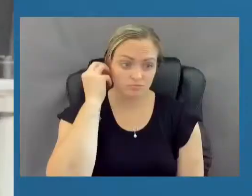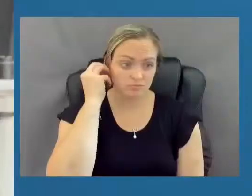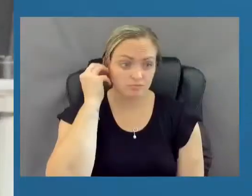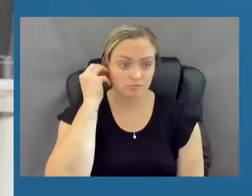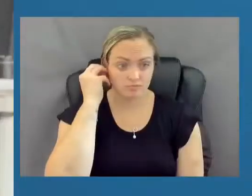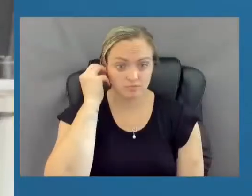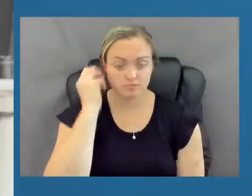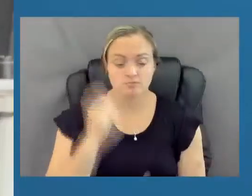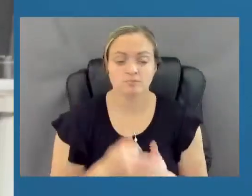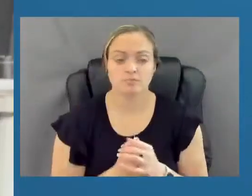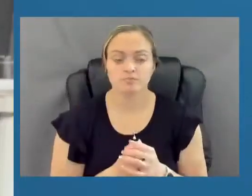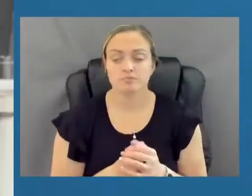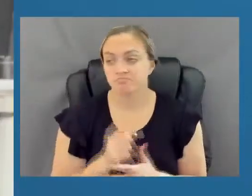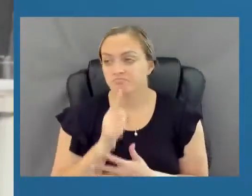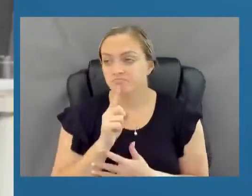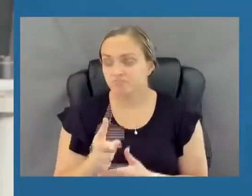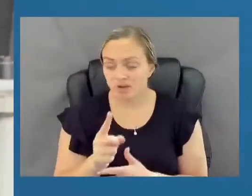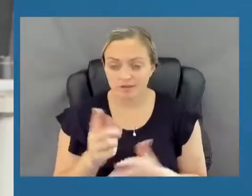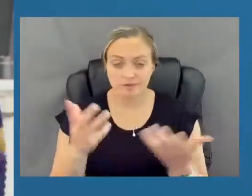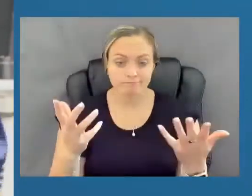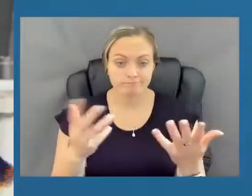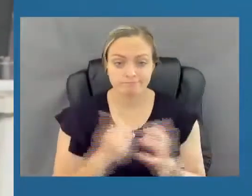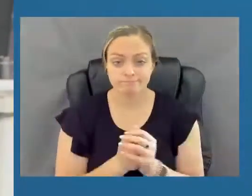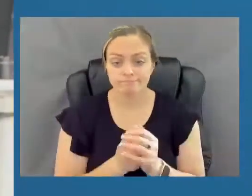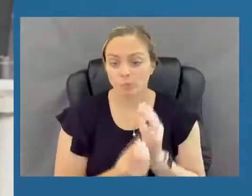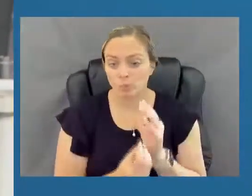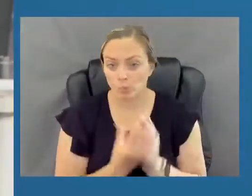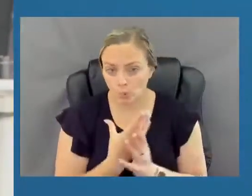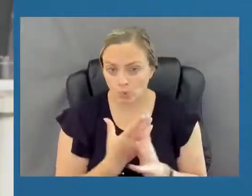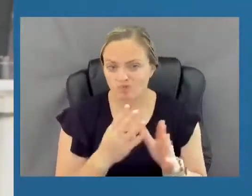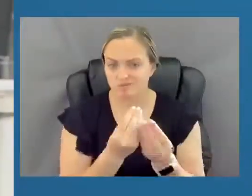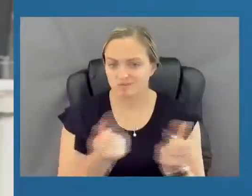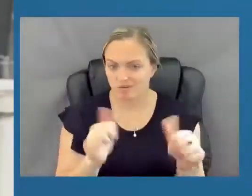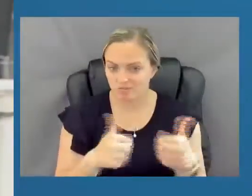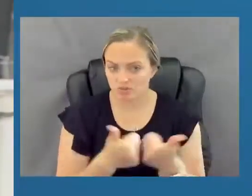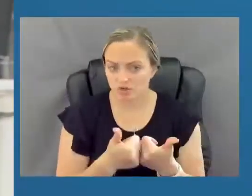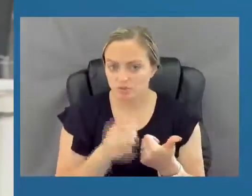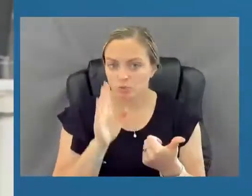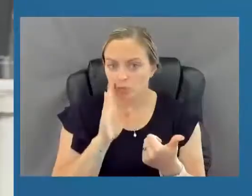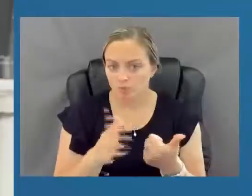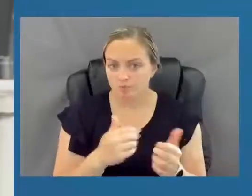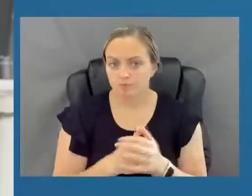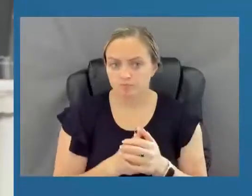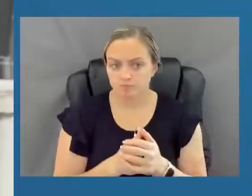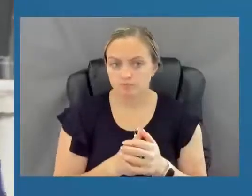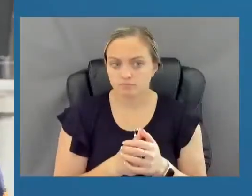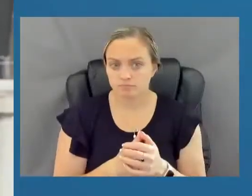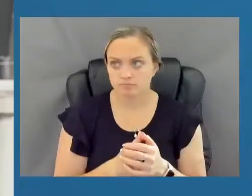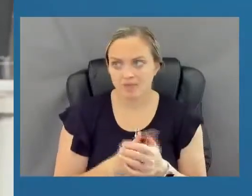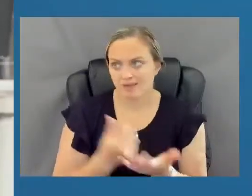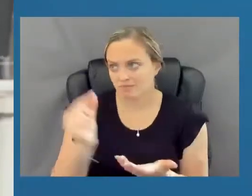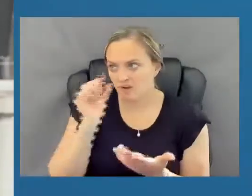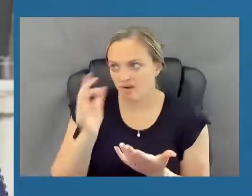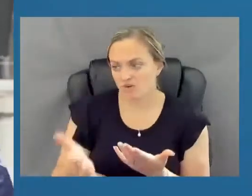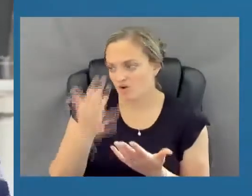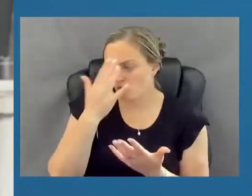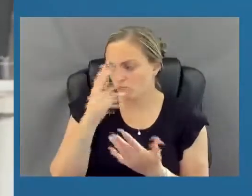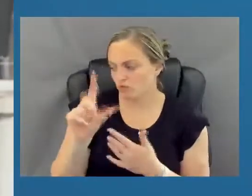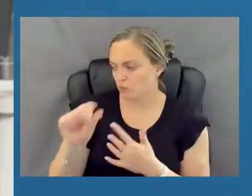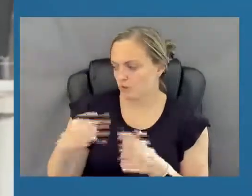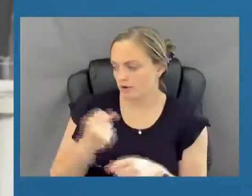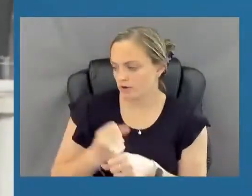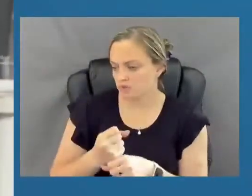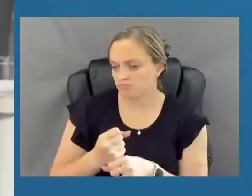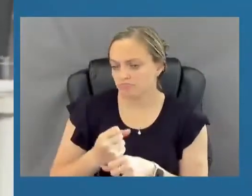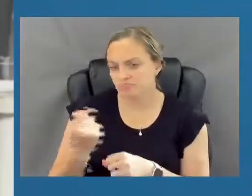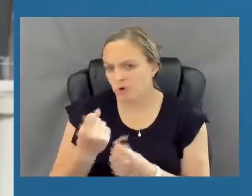You know, the reality is growth solves a lot of challenges. I know, Governor, and I've known you for over 2 decades. You've always been interested